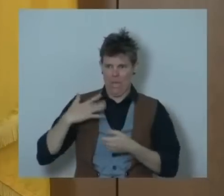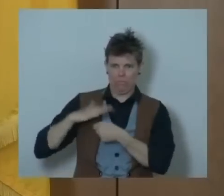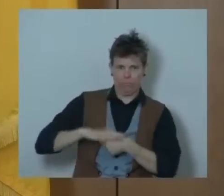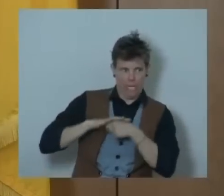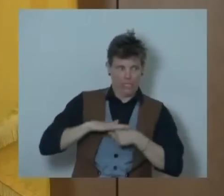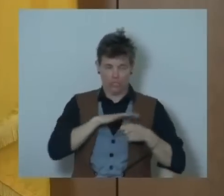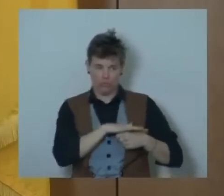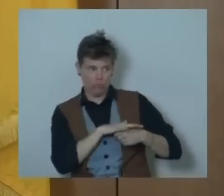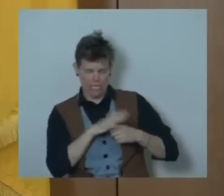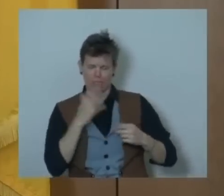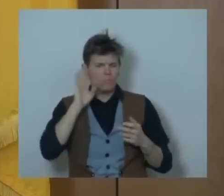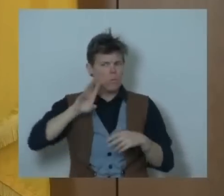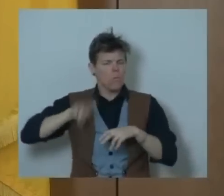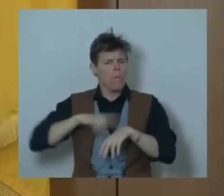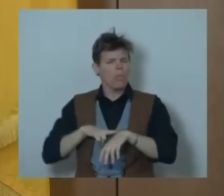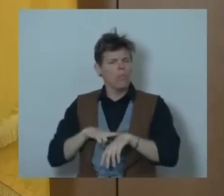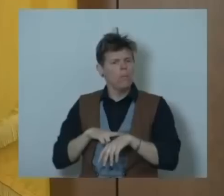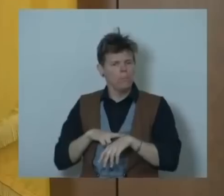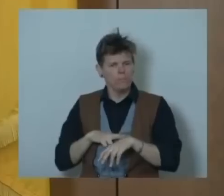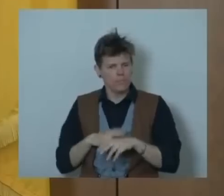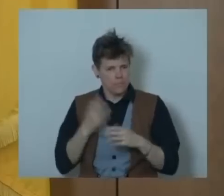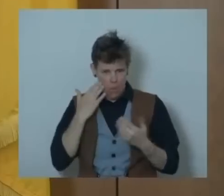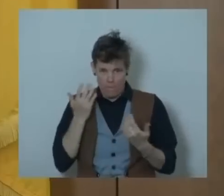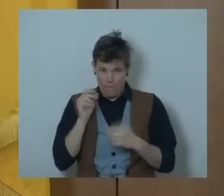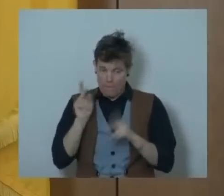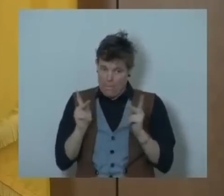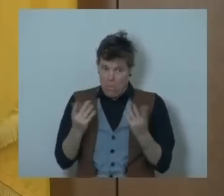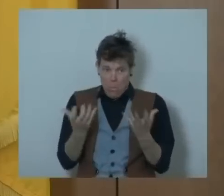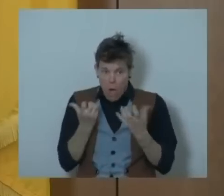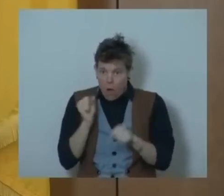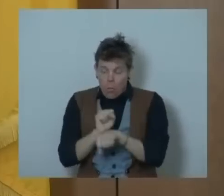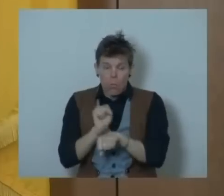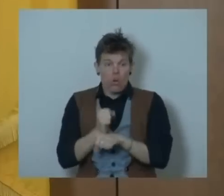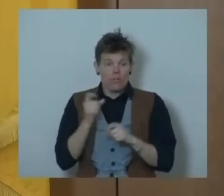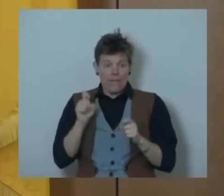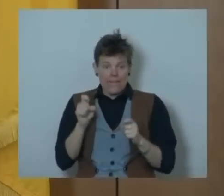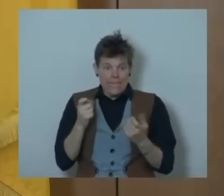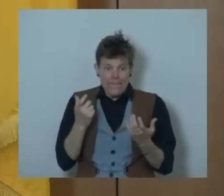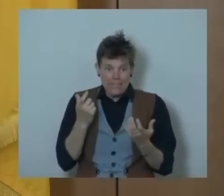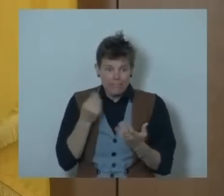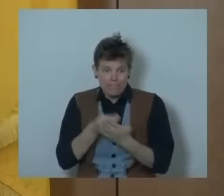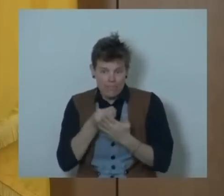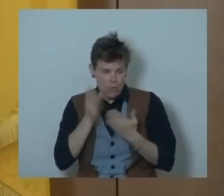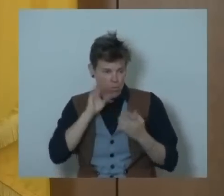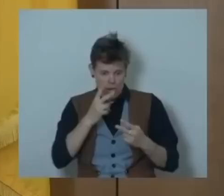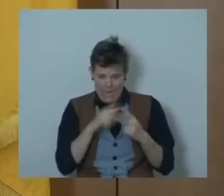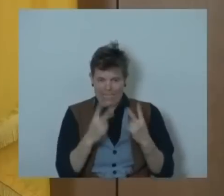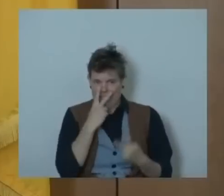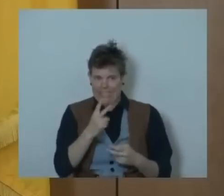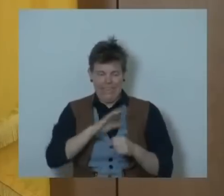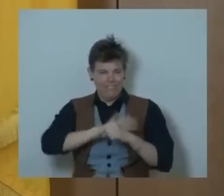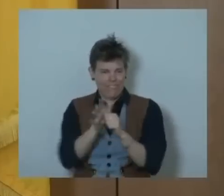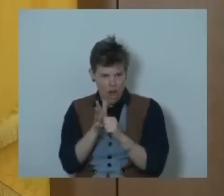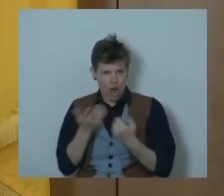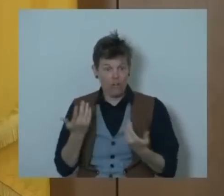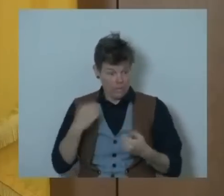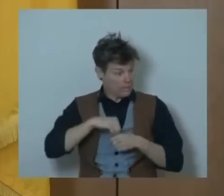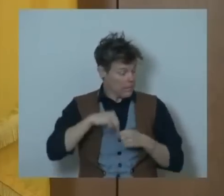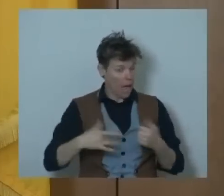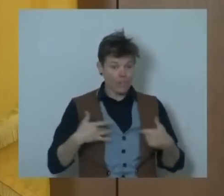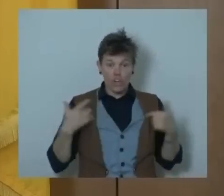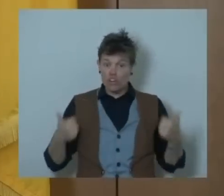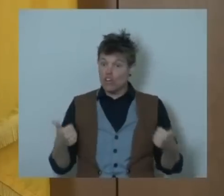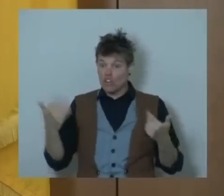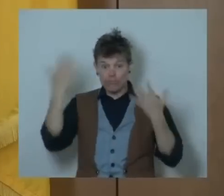People's livelihoods are being affected. They can't see this virus. You feel good. I don't know anyone who's in